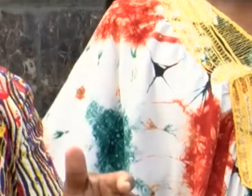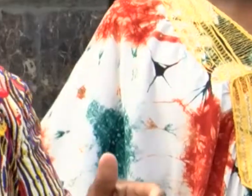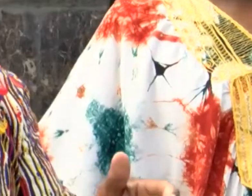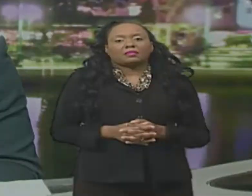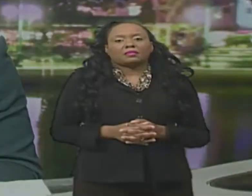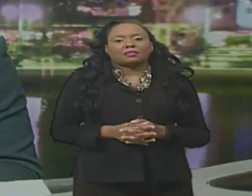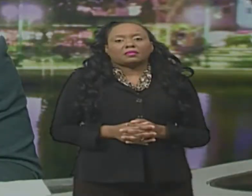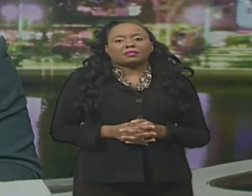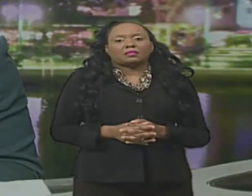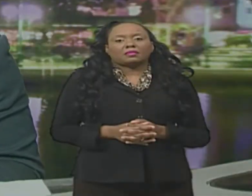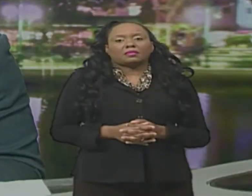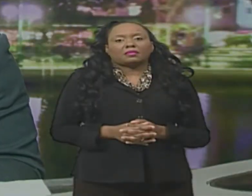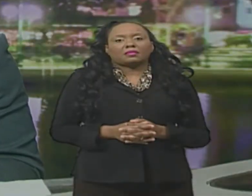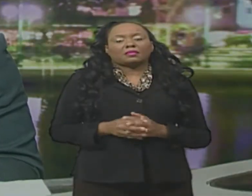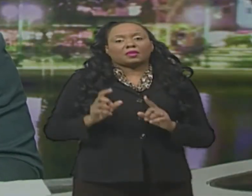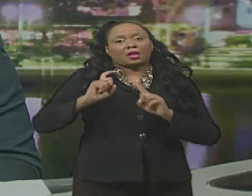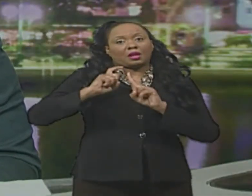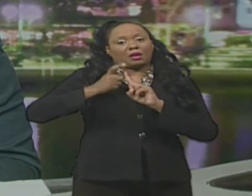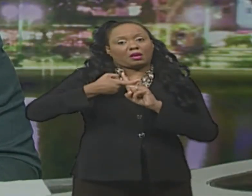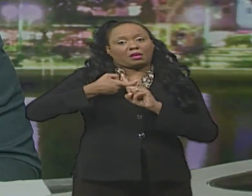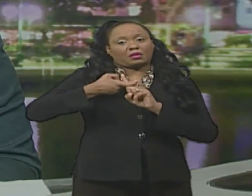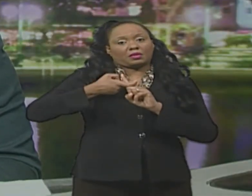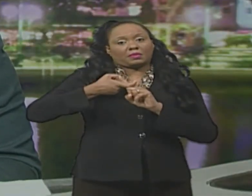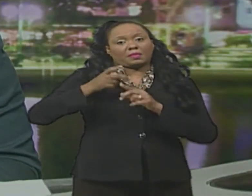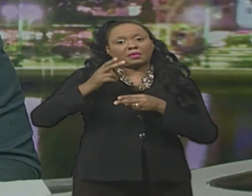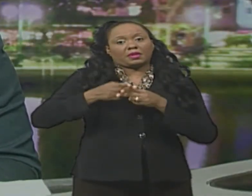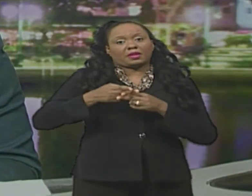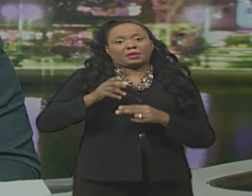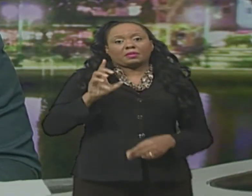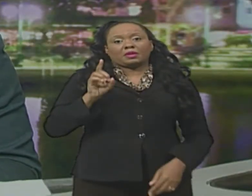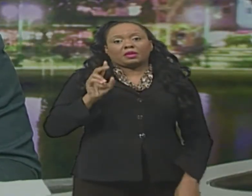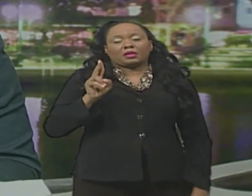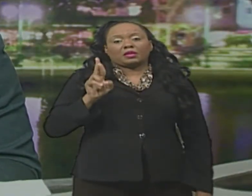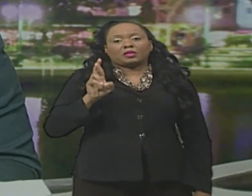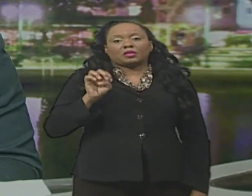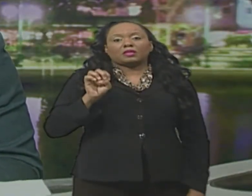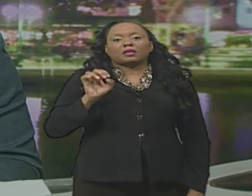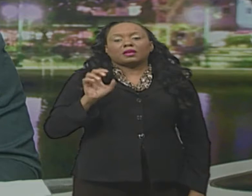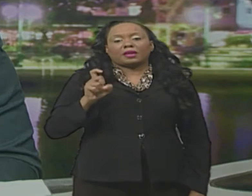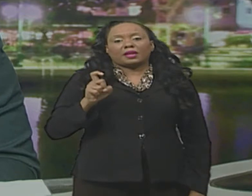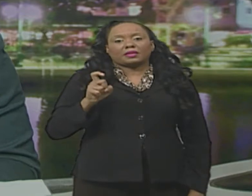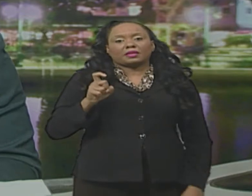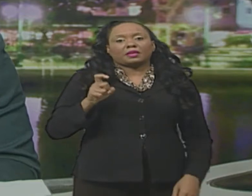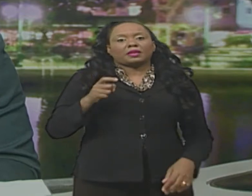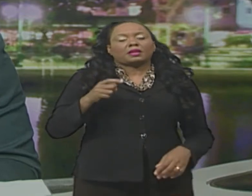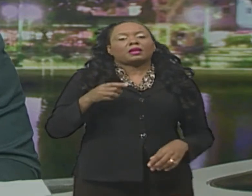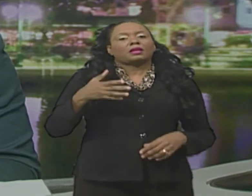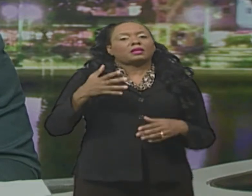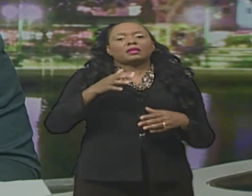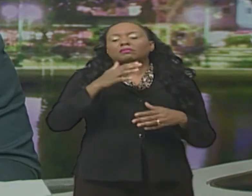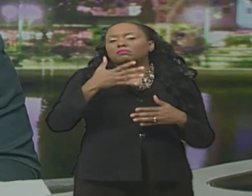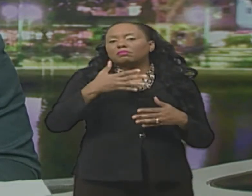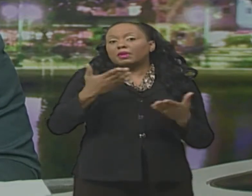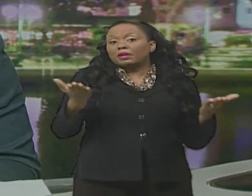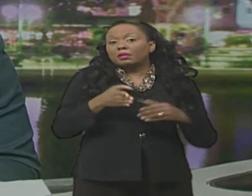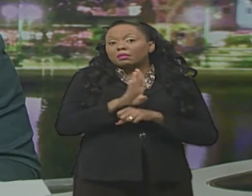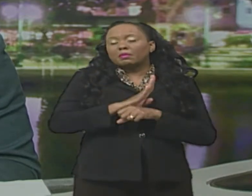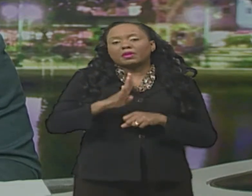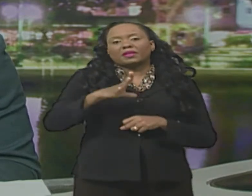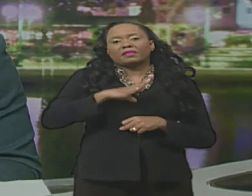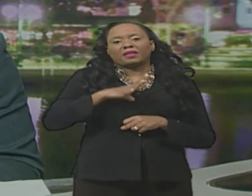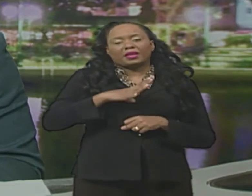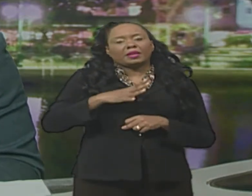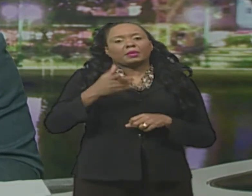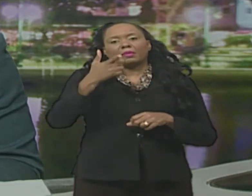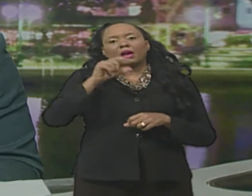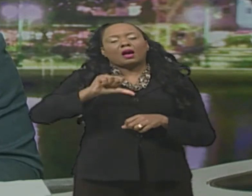neo-colonialism. The Durex condom rail feel Avanti beer lines here in Barbados are not affected by a recent